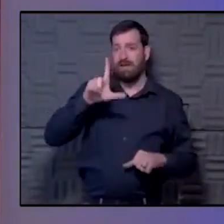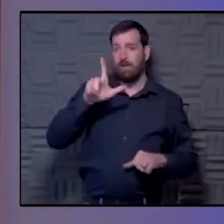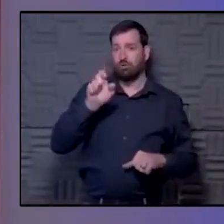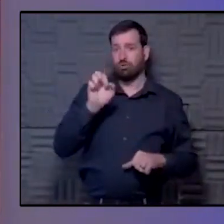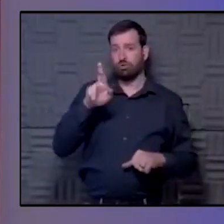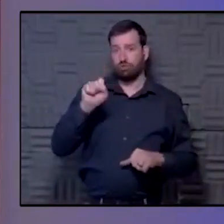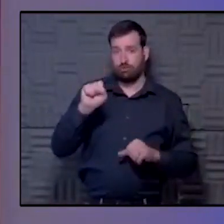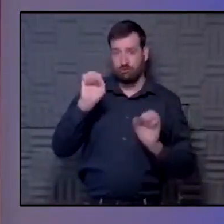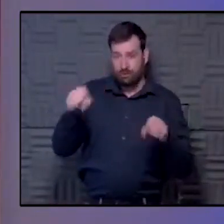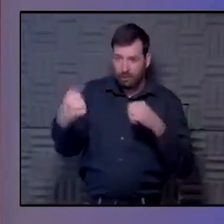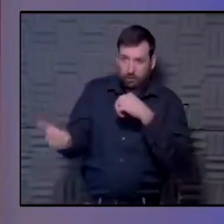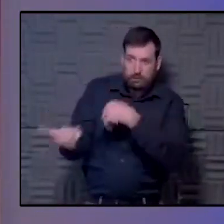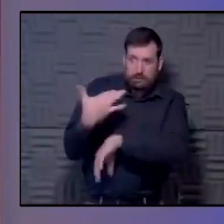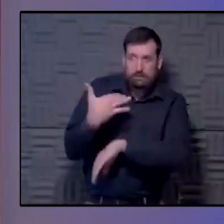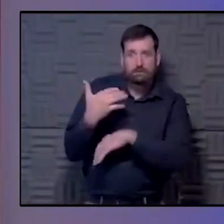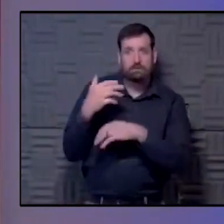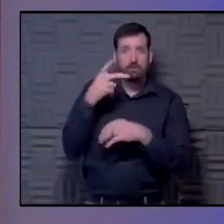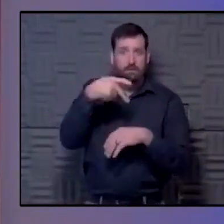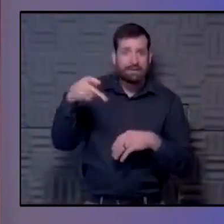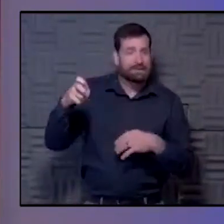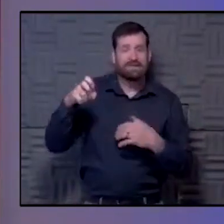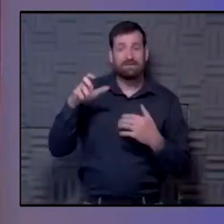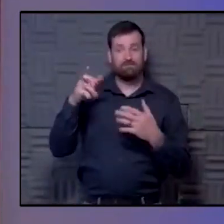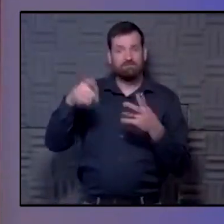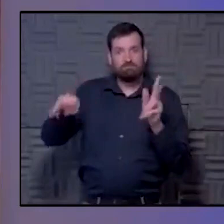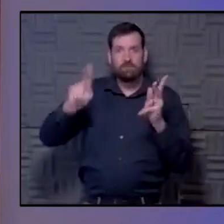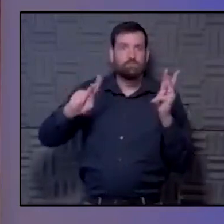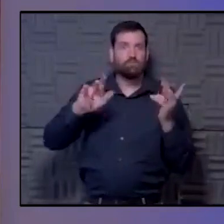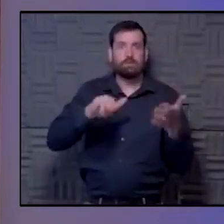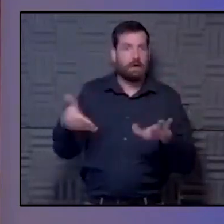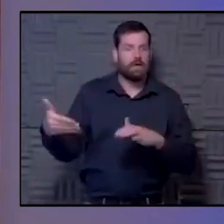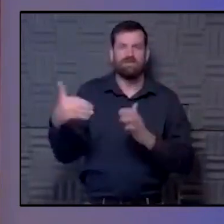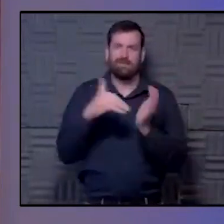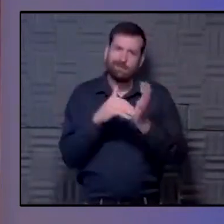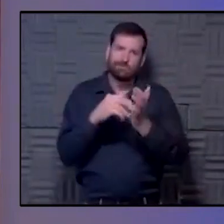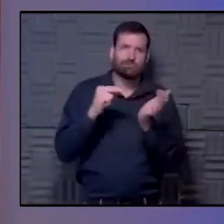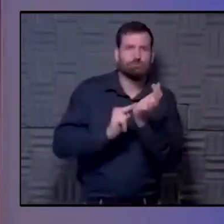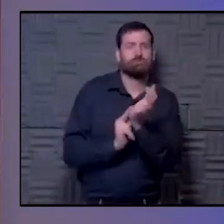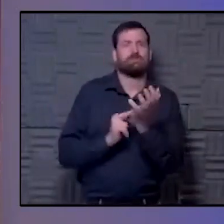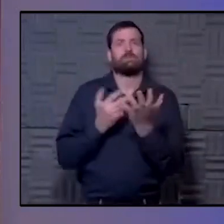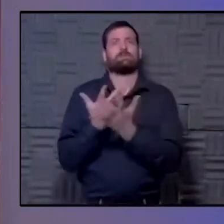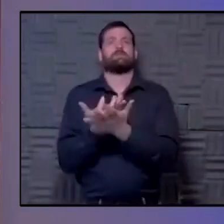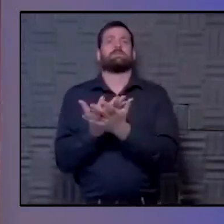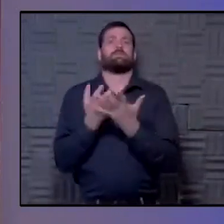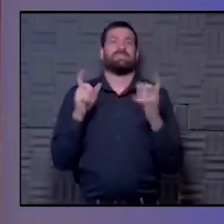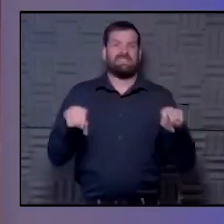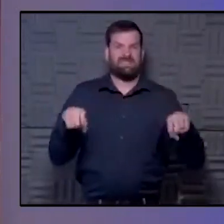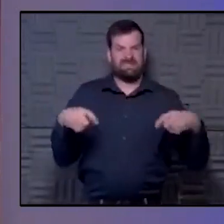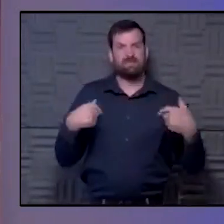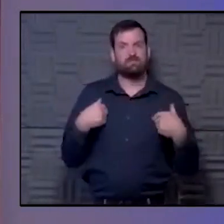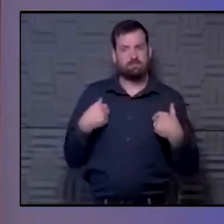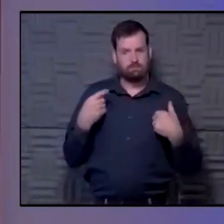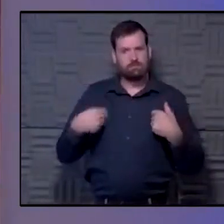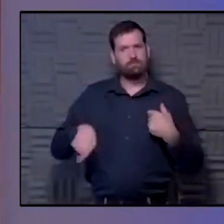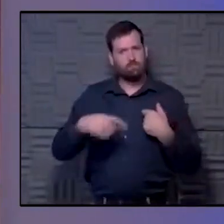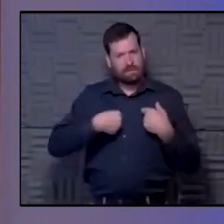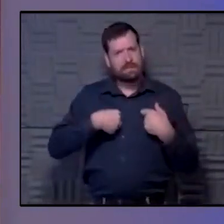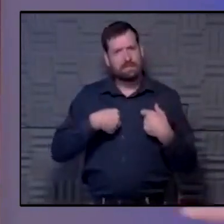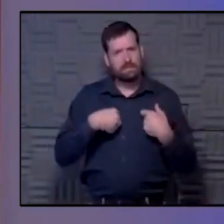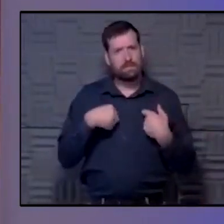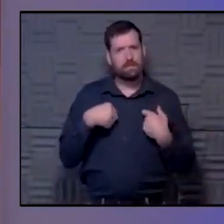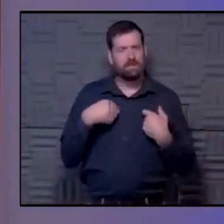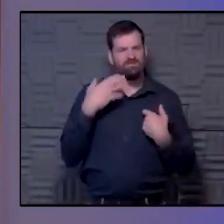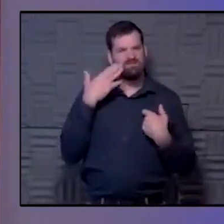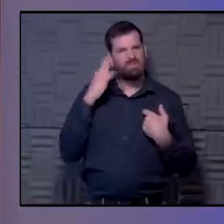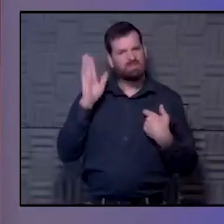send PPE? You know, we need everything, doctors, nurses. And I thought, you know, this is the time to be all in. I mean, we all know, just